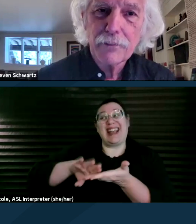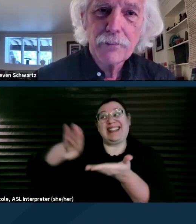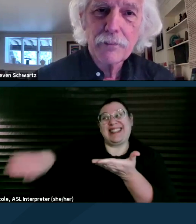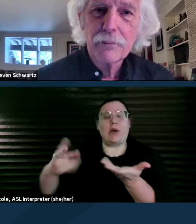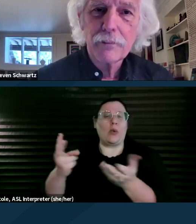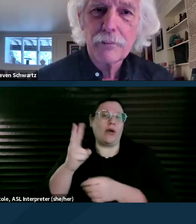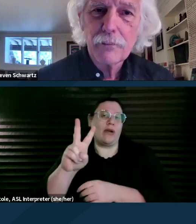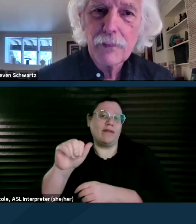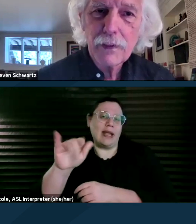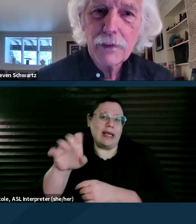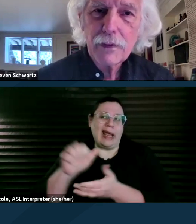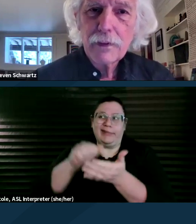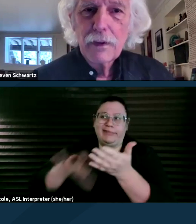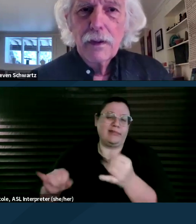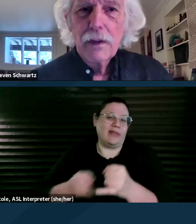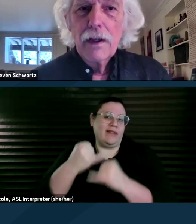slide.